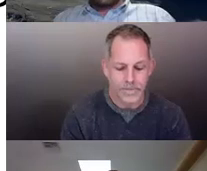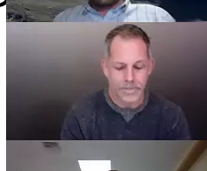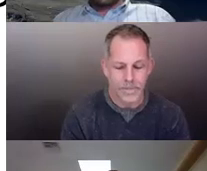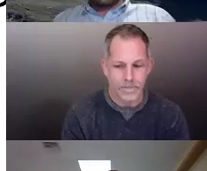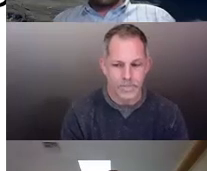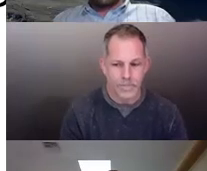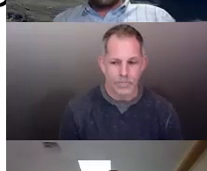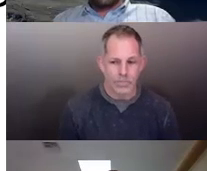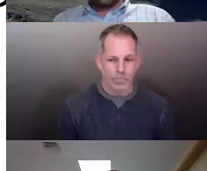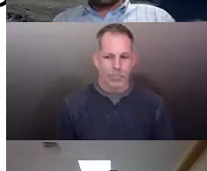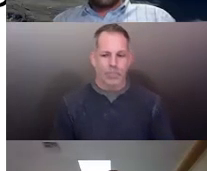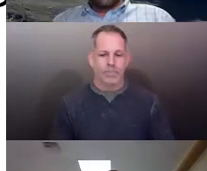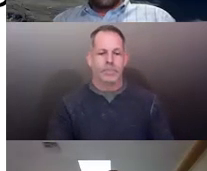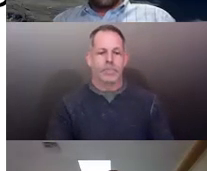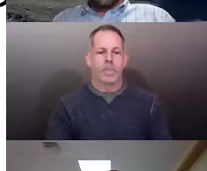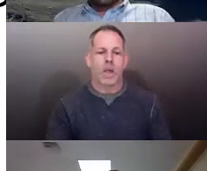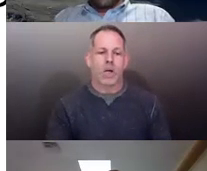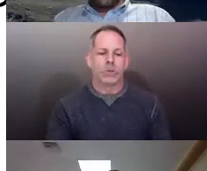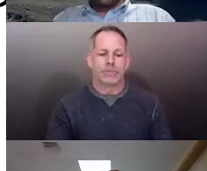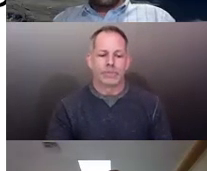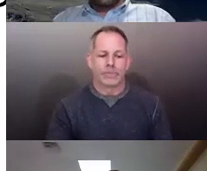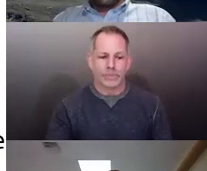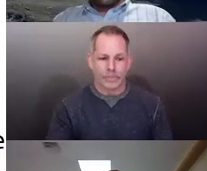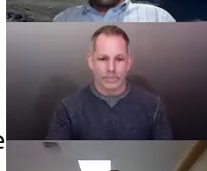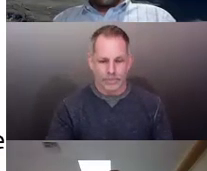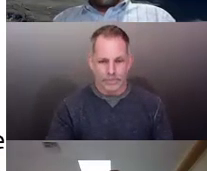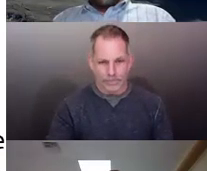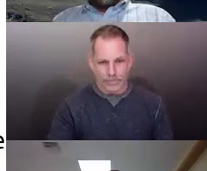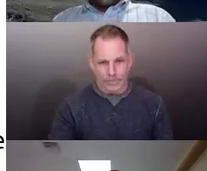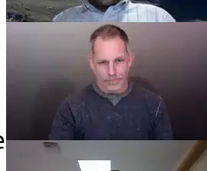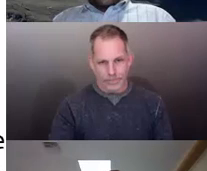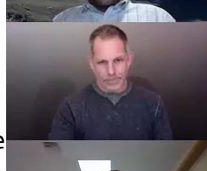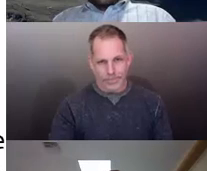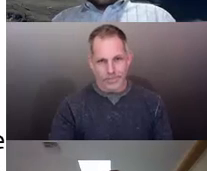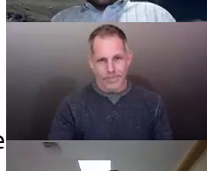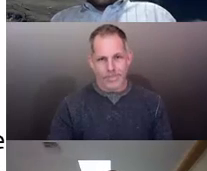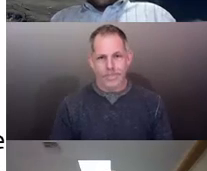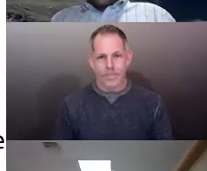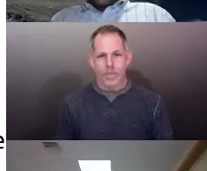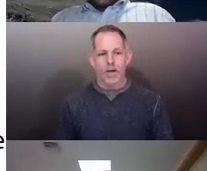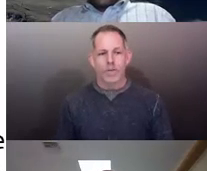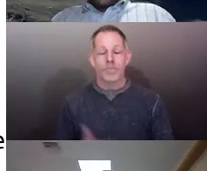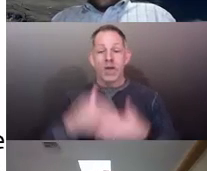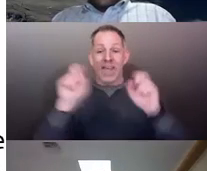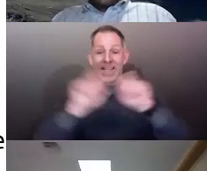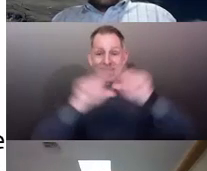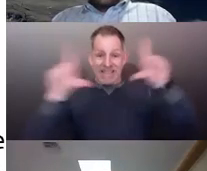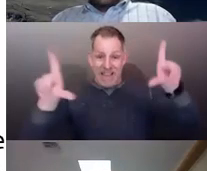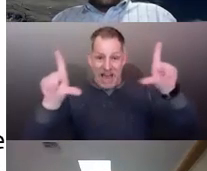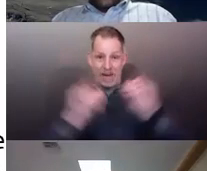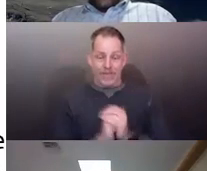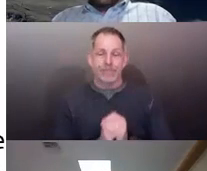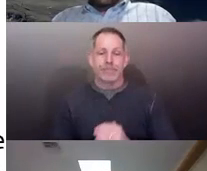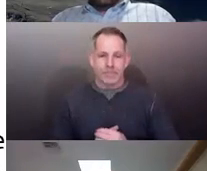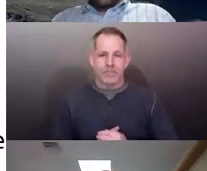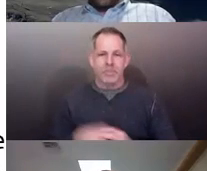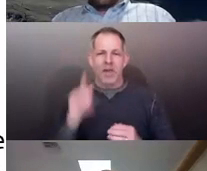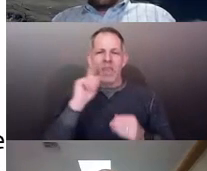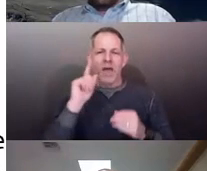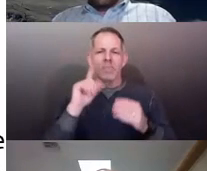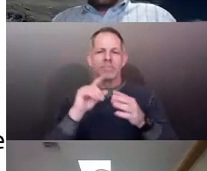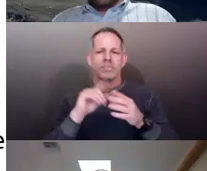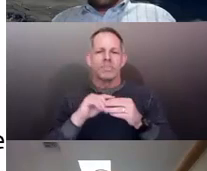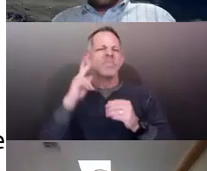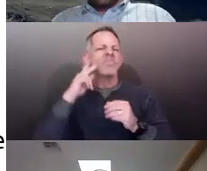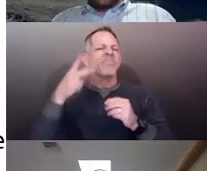I'll just speak to two of these things. Next slide. The executive mentioned nourishing neighborhoods. I'll simply add a